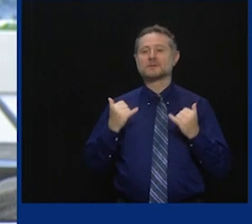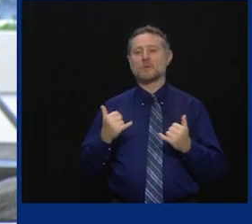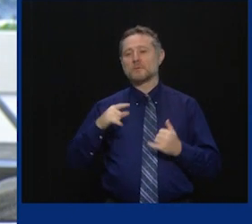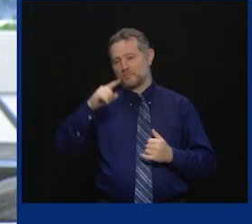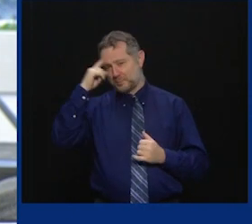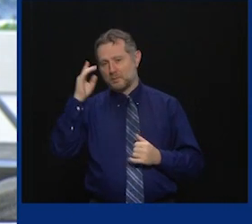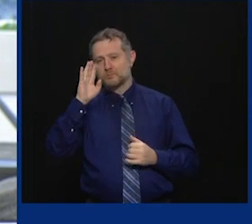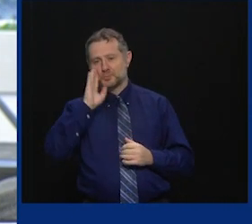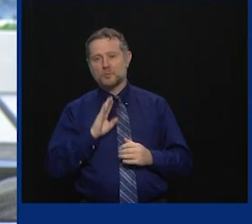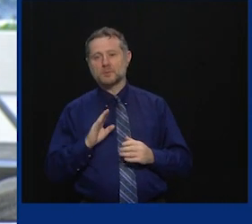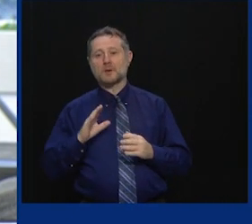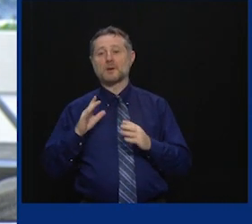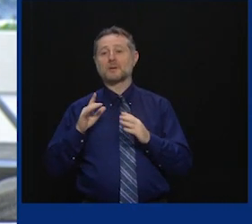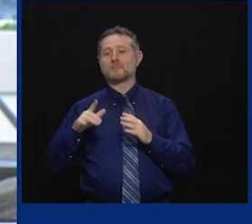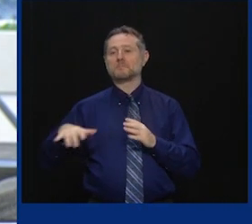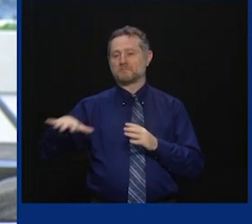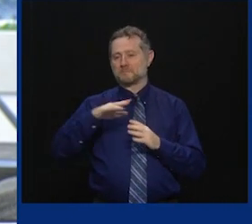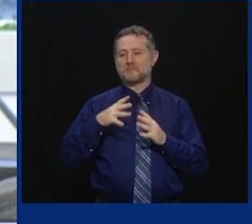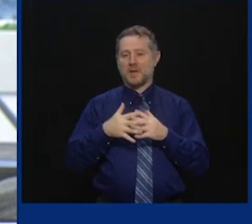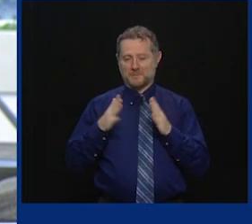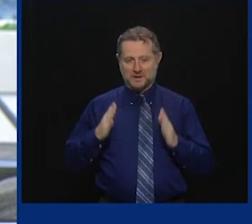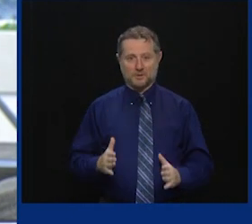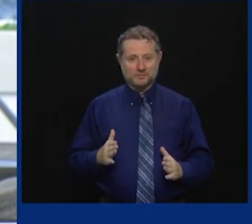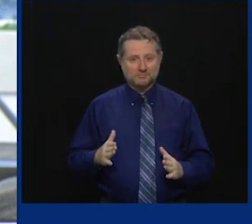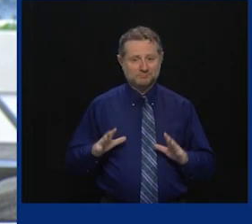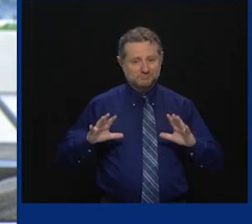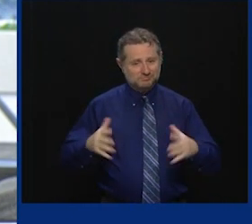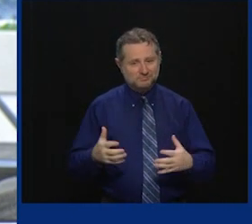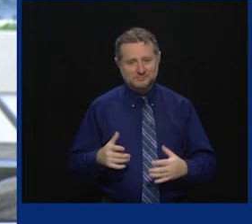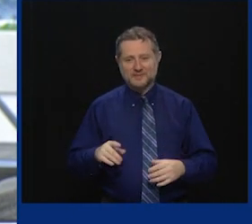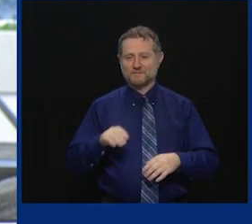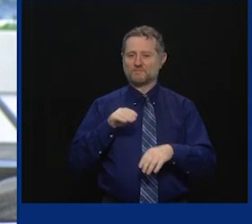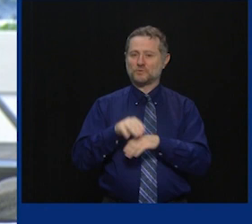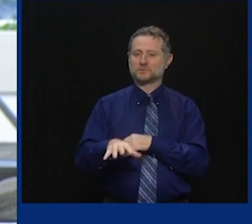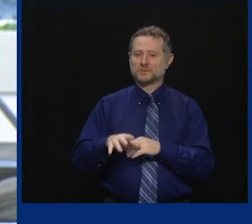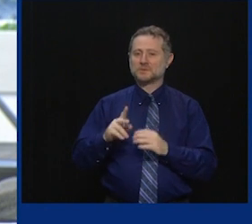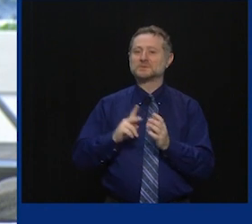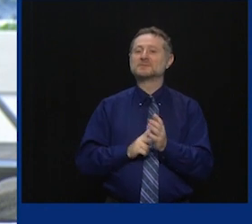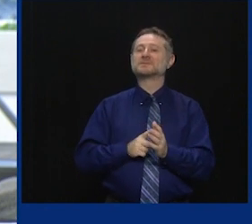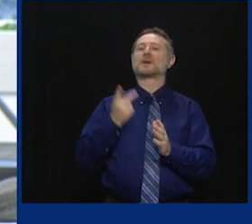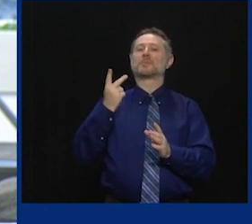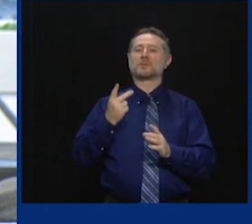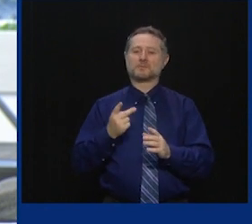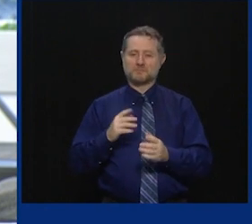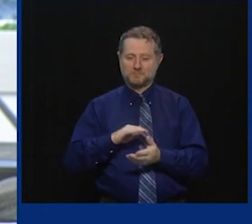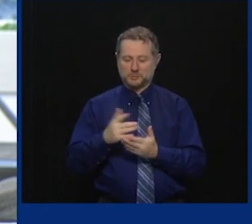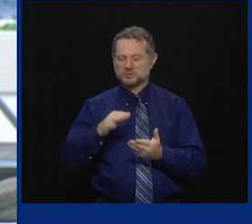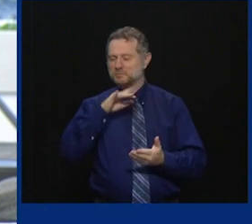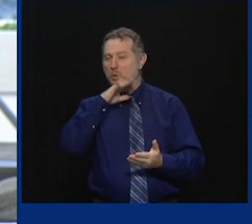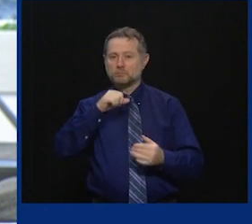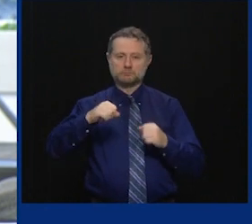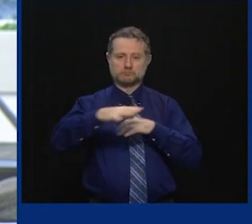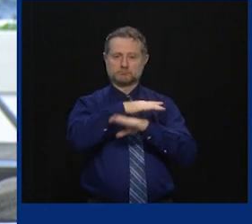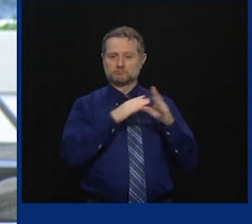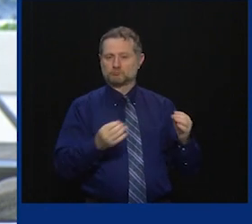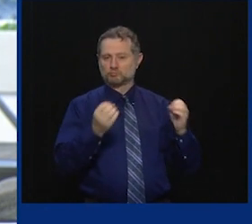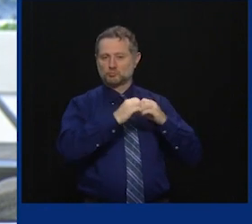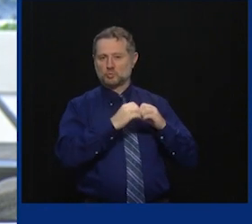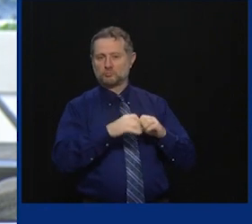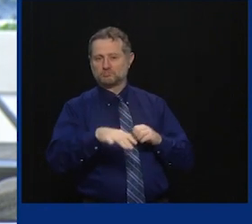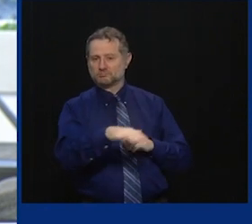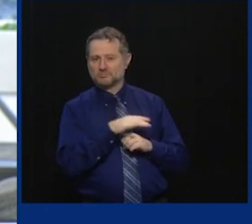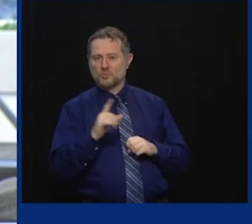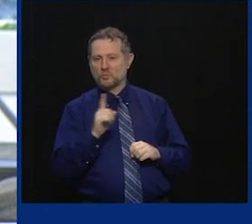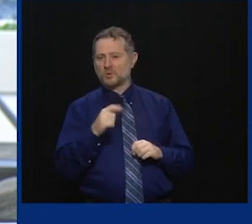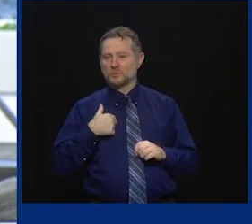Americans are exposed to 1.5 times more sooty pollution that comes from burning these fossil fuel plants. And that's the world I grew up in, and I don't want